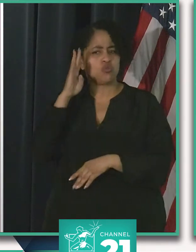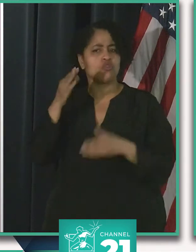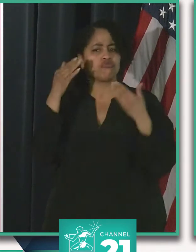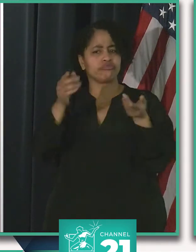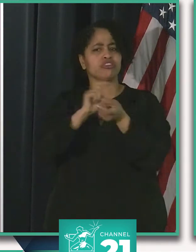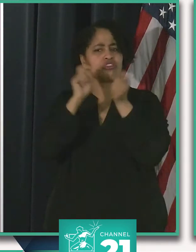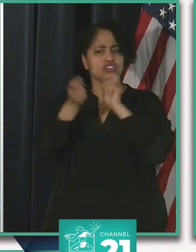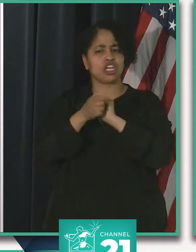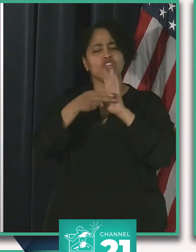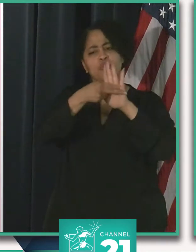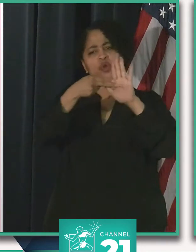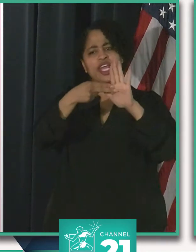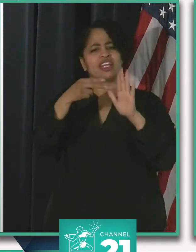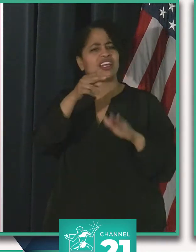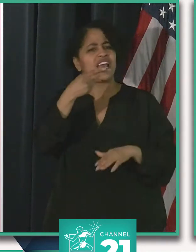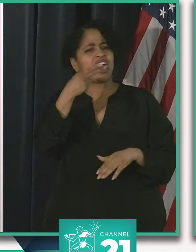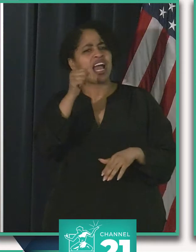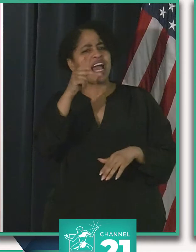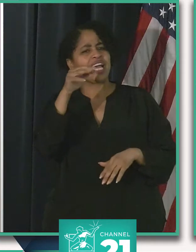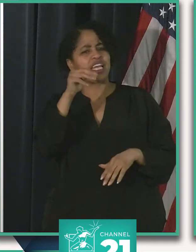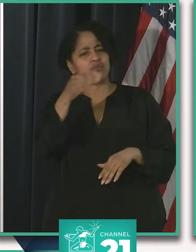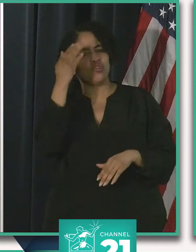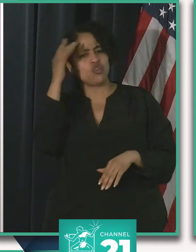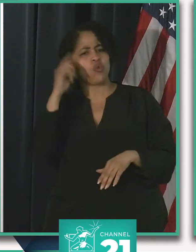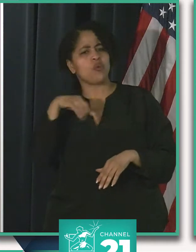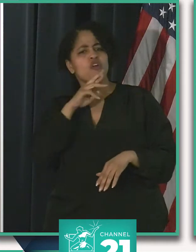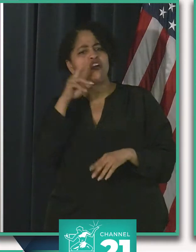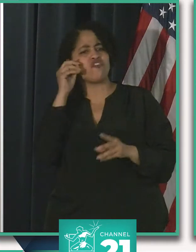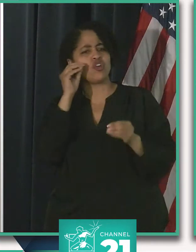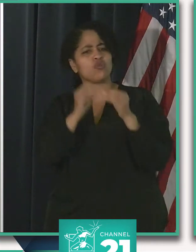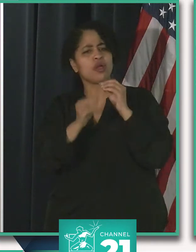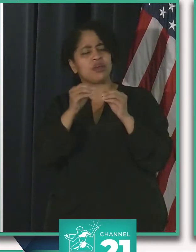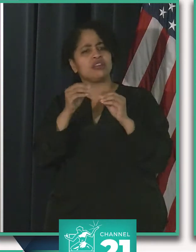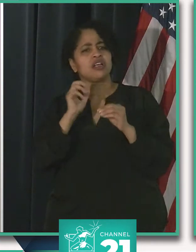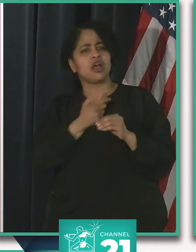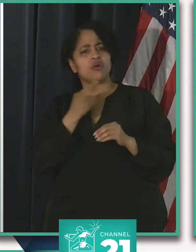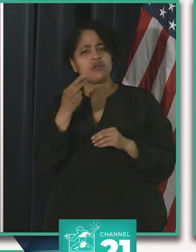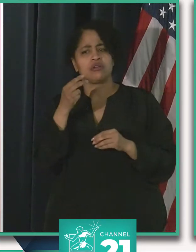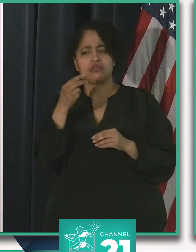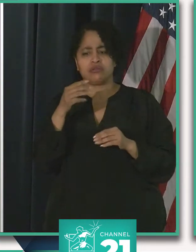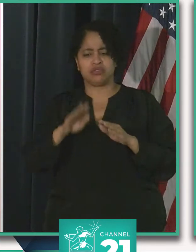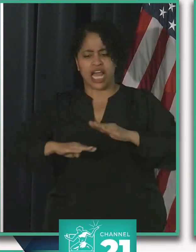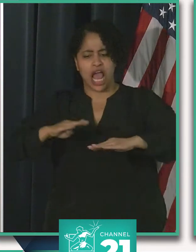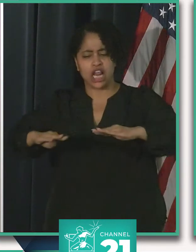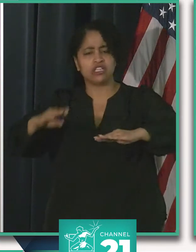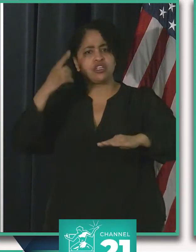the branding. Hakeem, are you up on where we are on the repairs and the tiles at Hart Plaza?